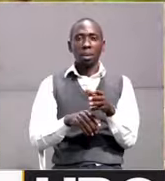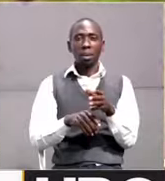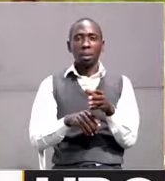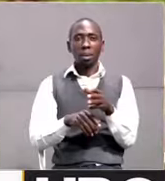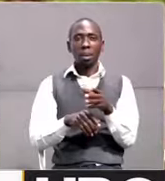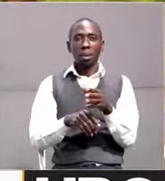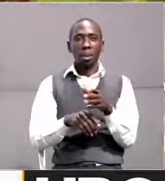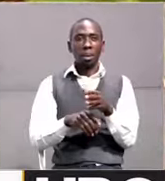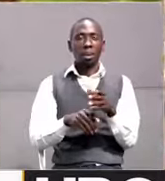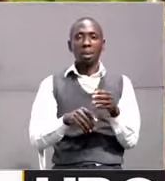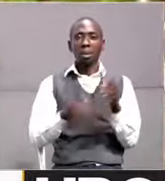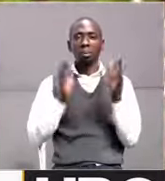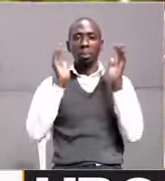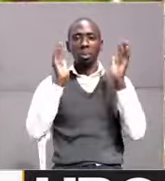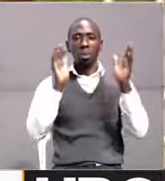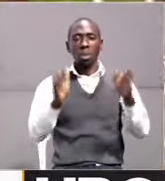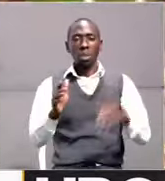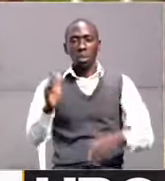Removing the bushes.